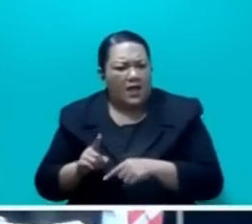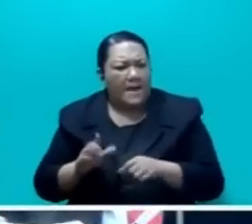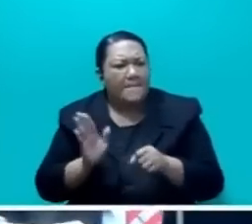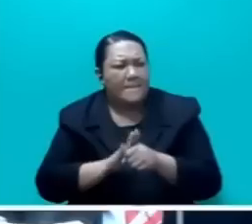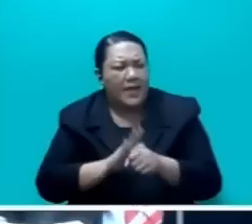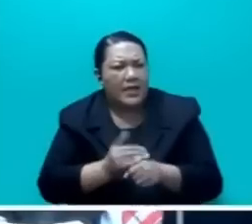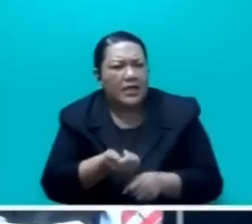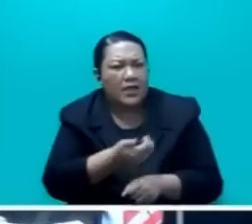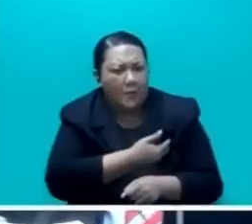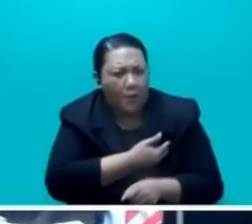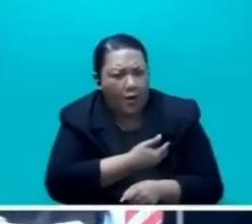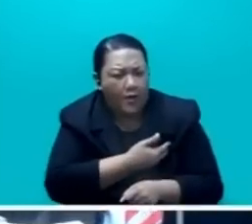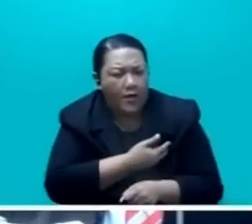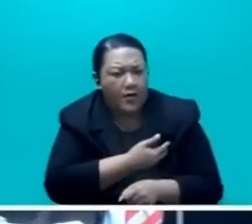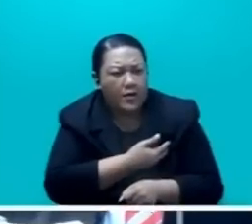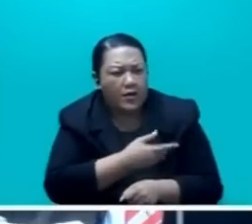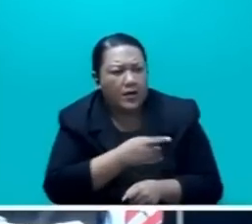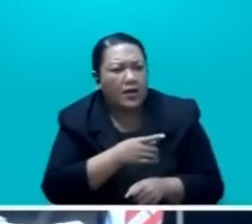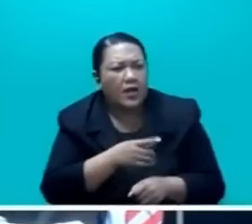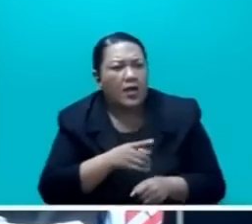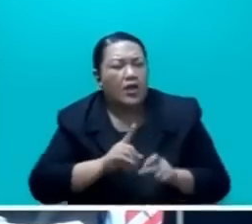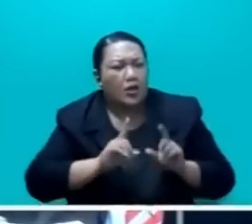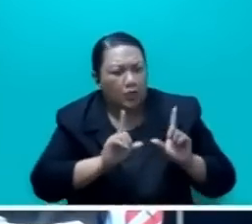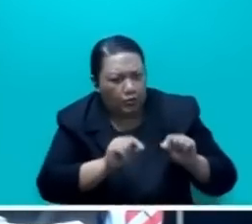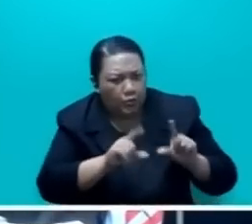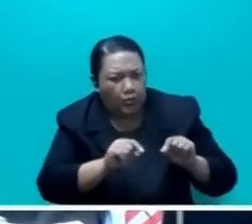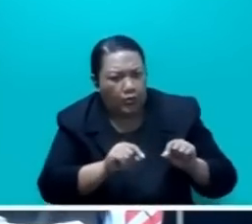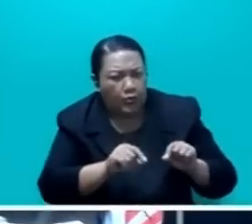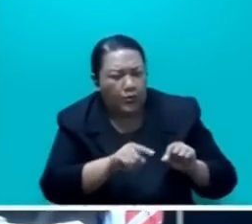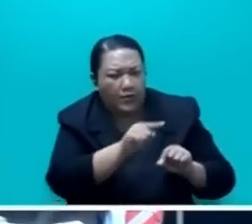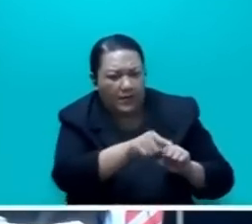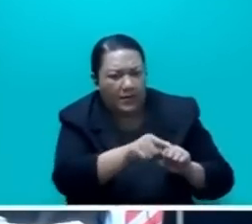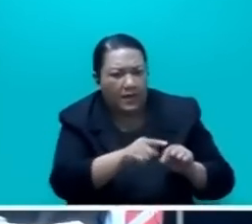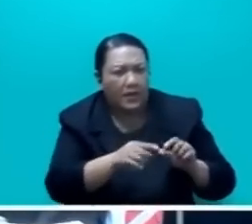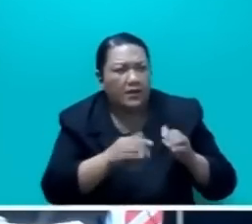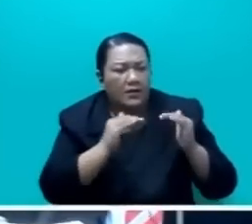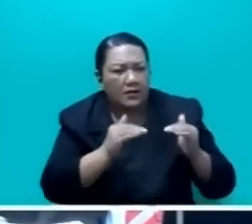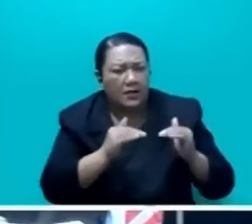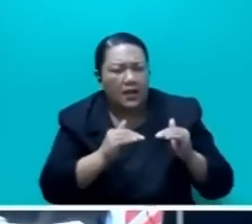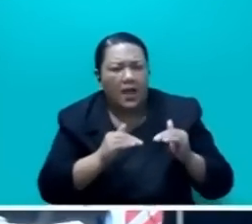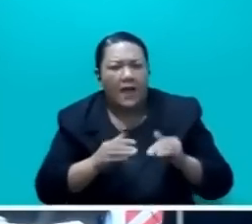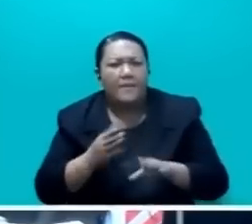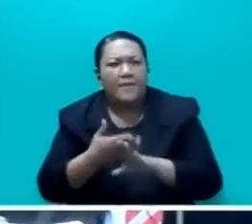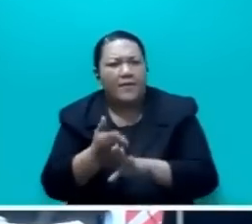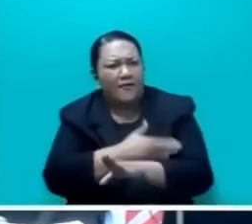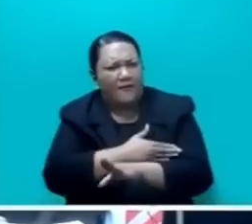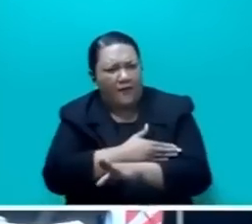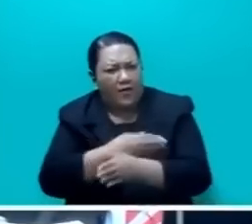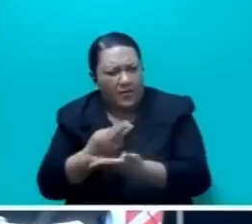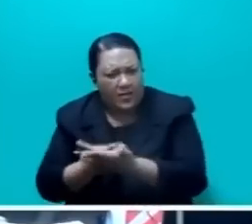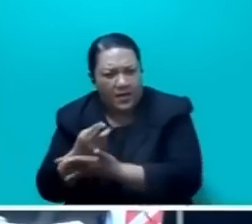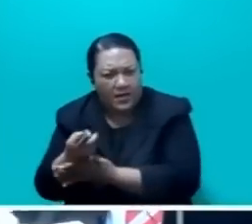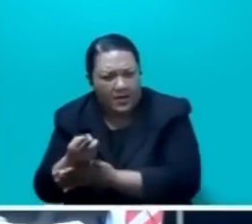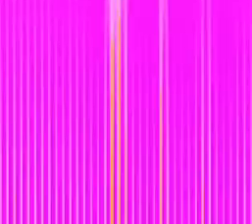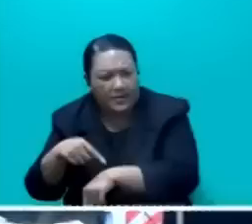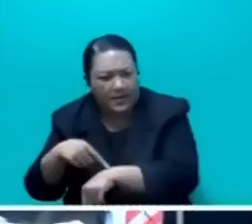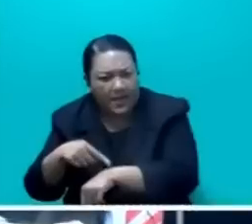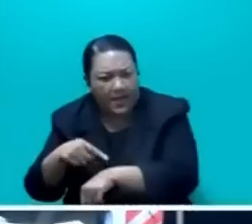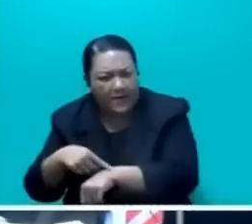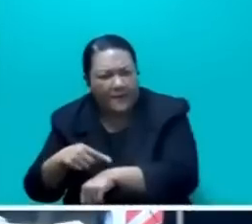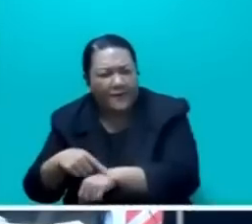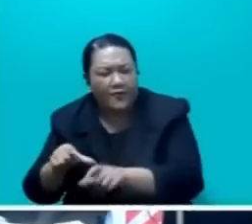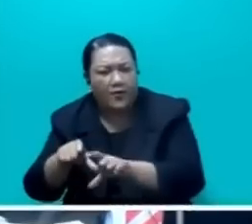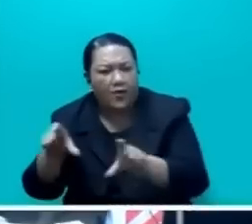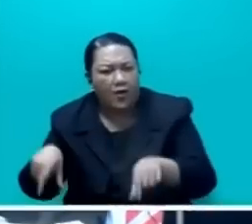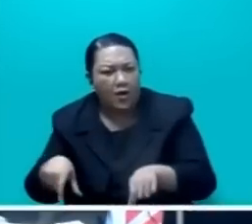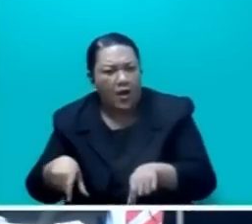review of my decision was called at around 2:30 p.m., criticizing my ruling, which in my opinion is a clear breach of the